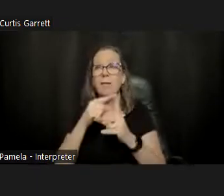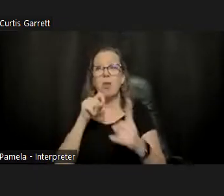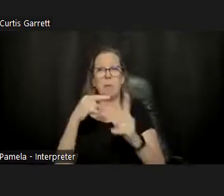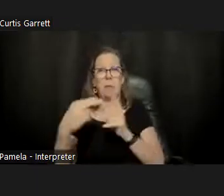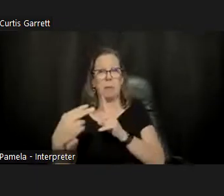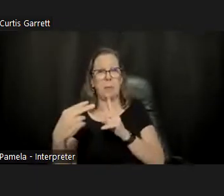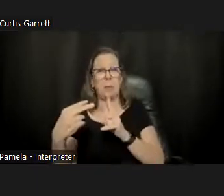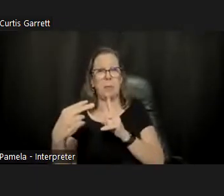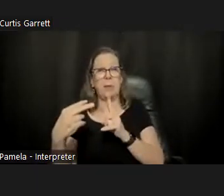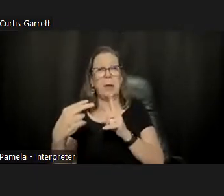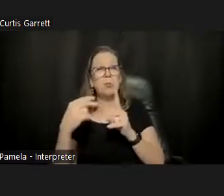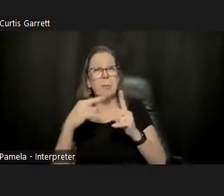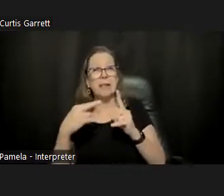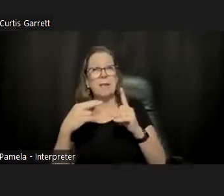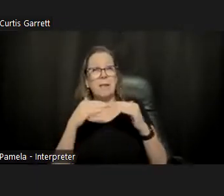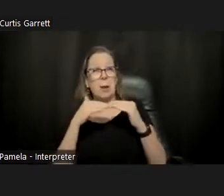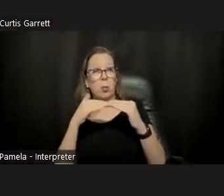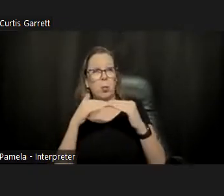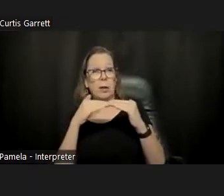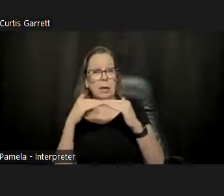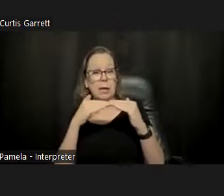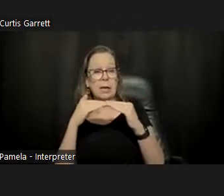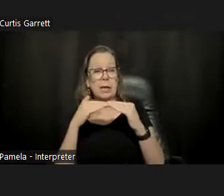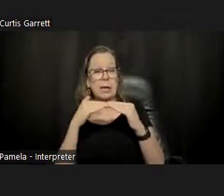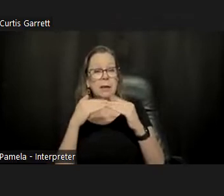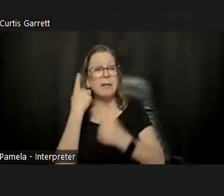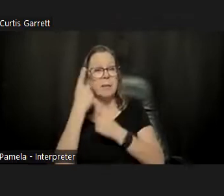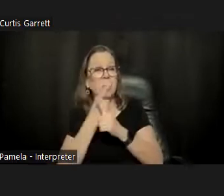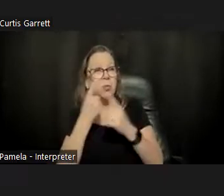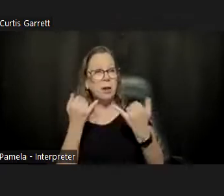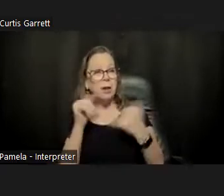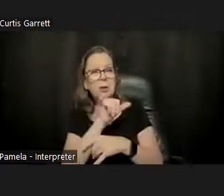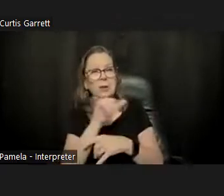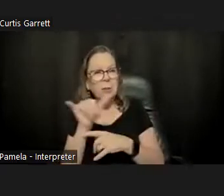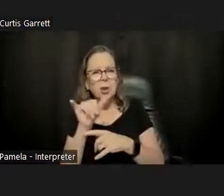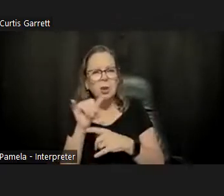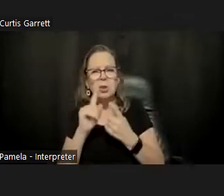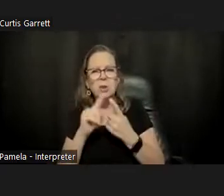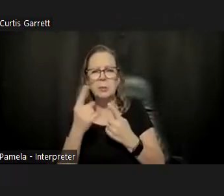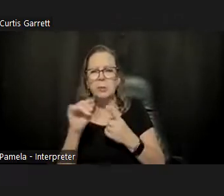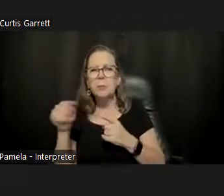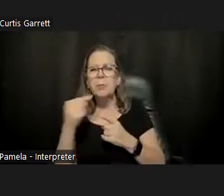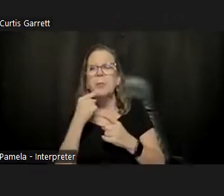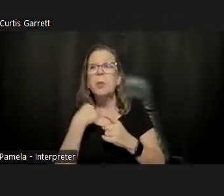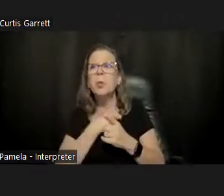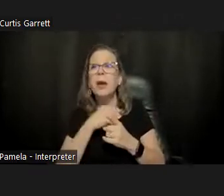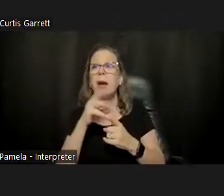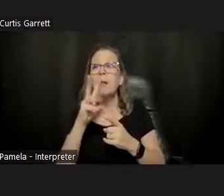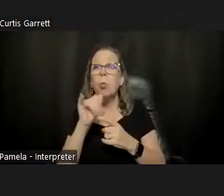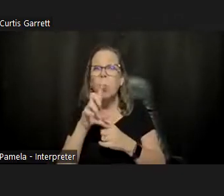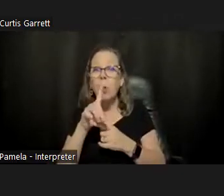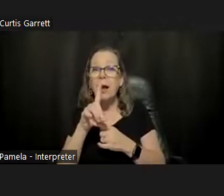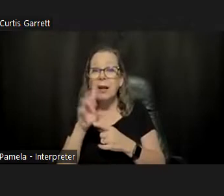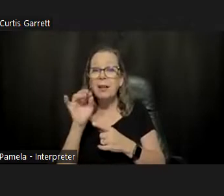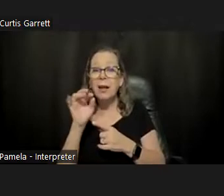lens, looking at what's going on right now, similar to Colorado especially, is we've got wildfires